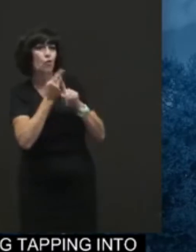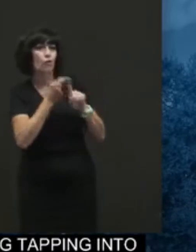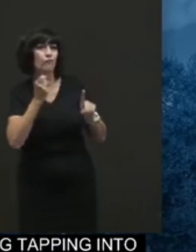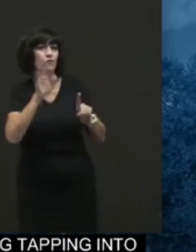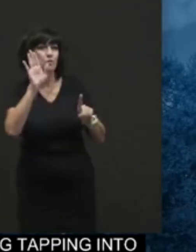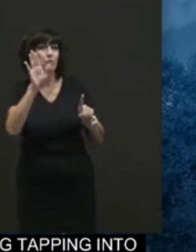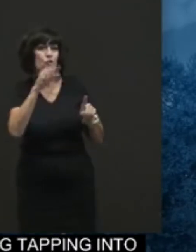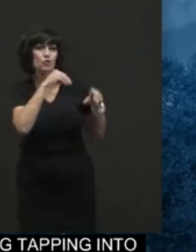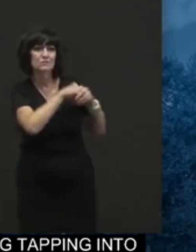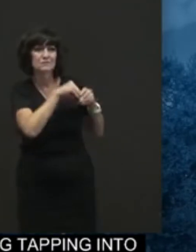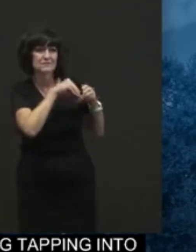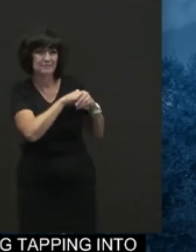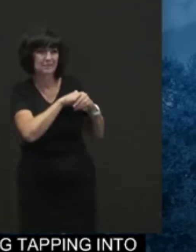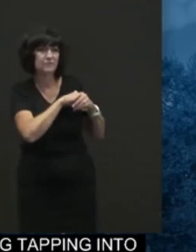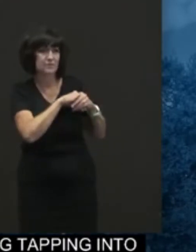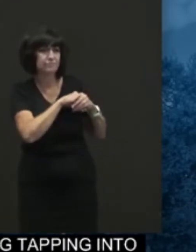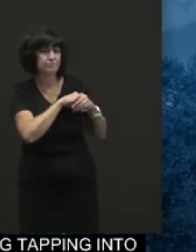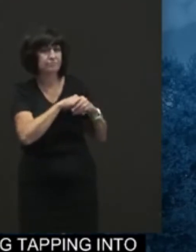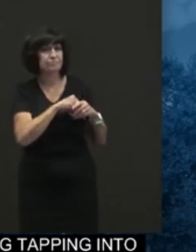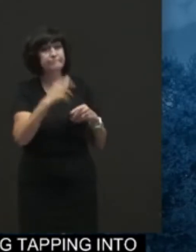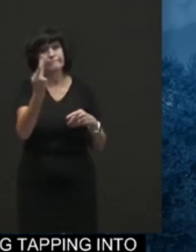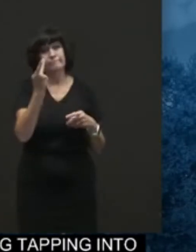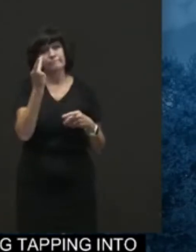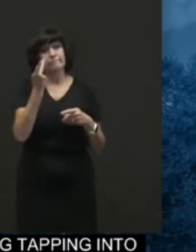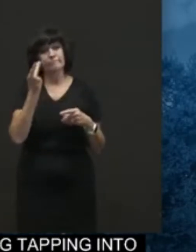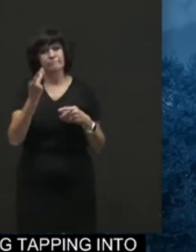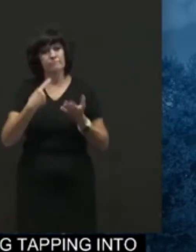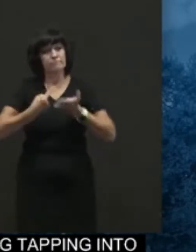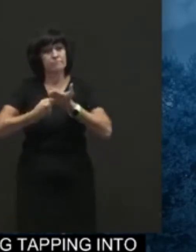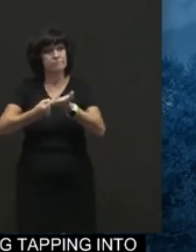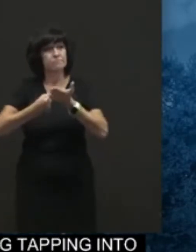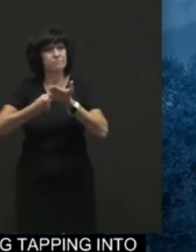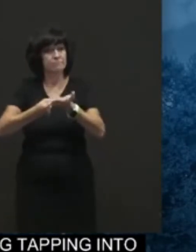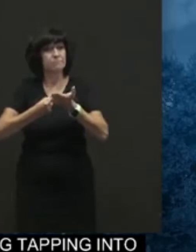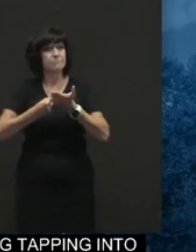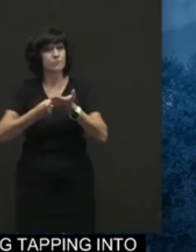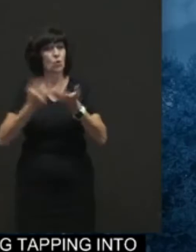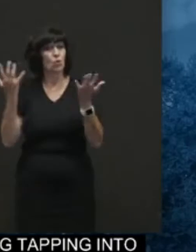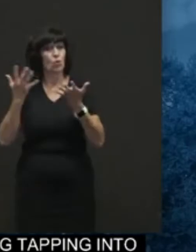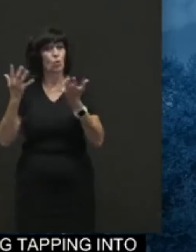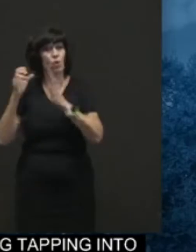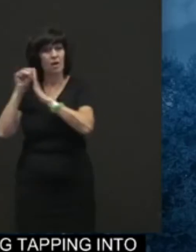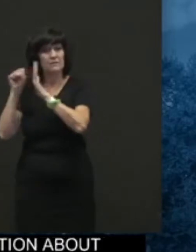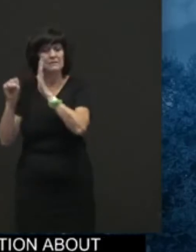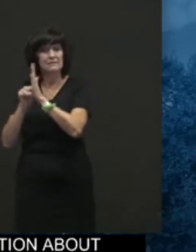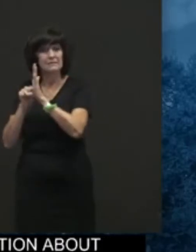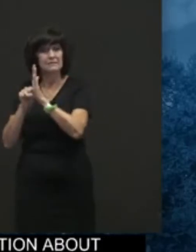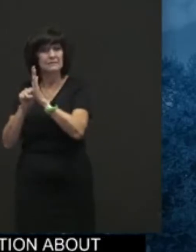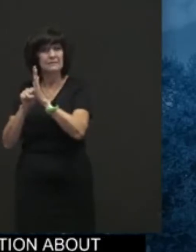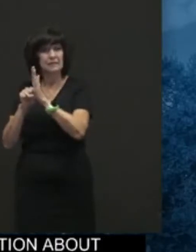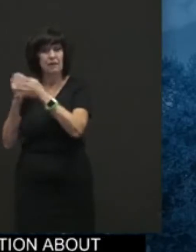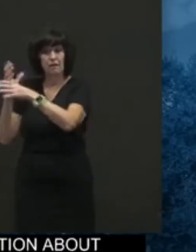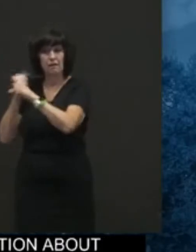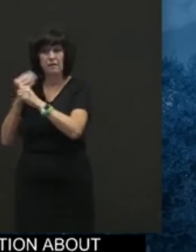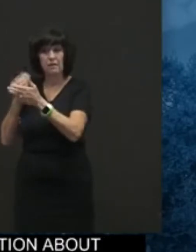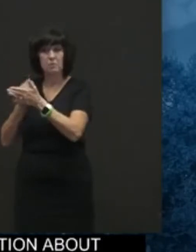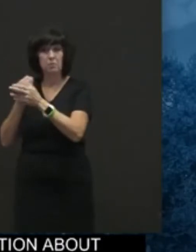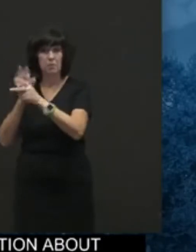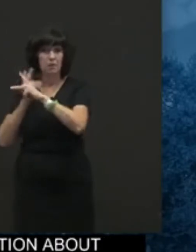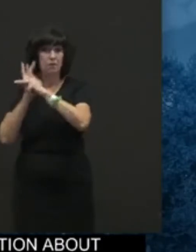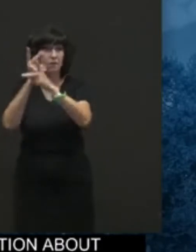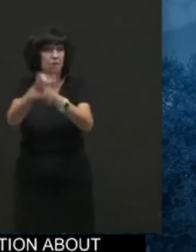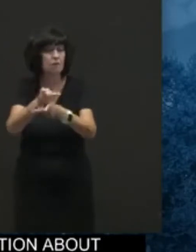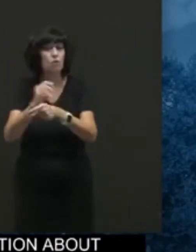We have not had a conversation about resources that the state has received. We outlined